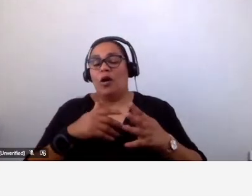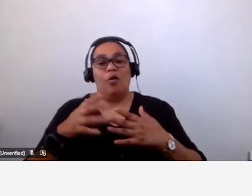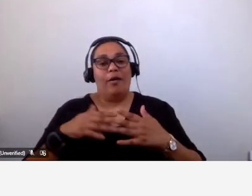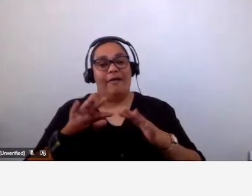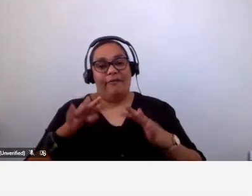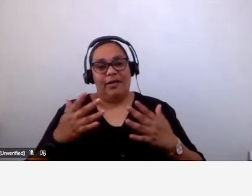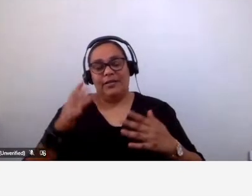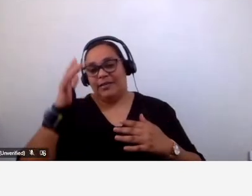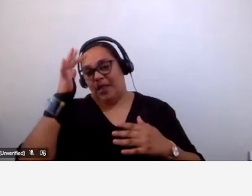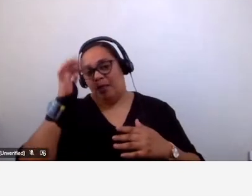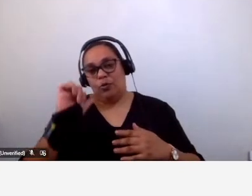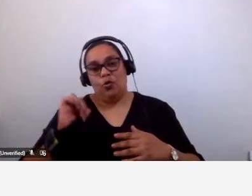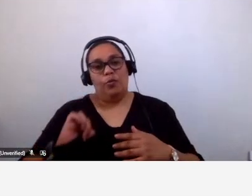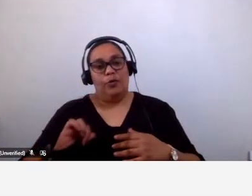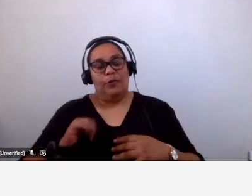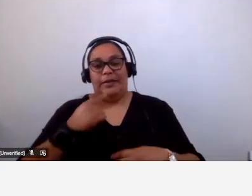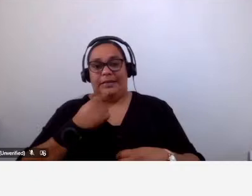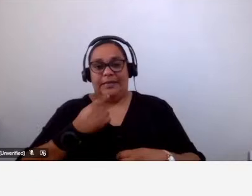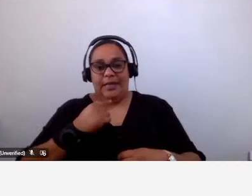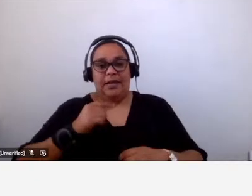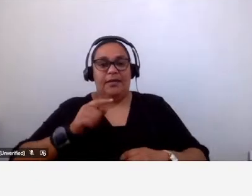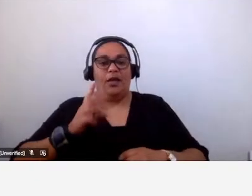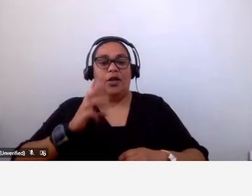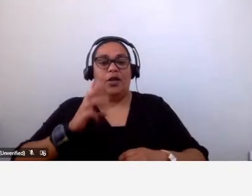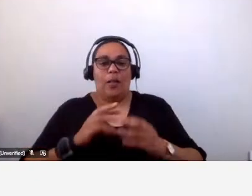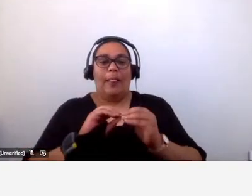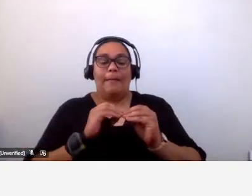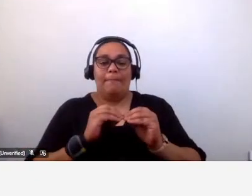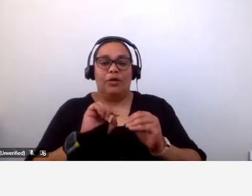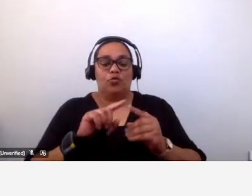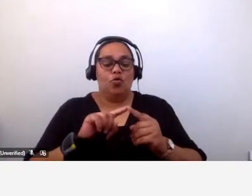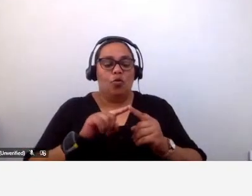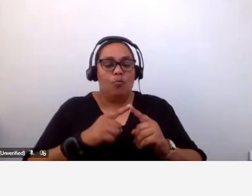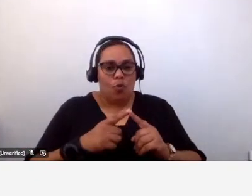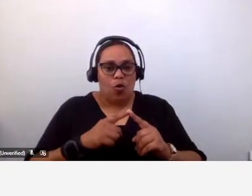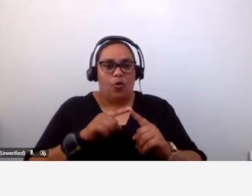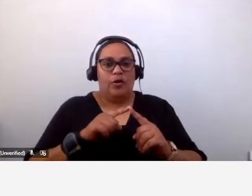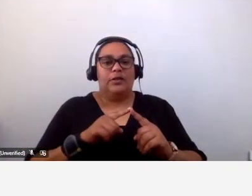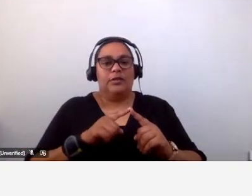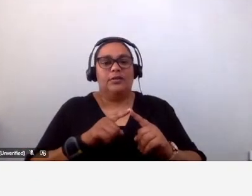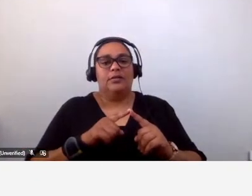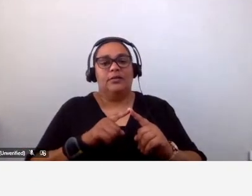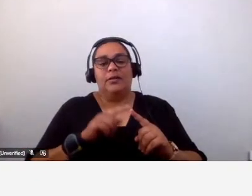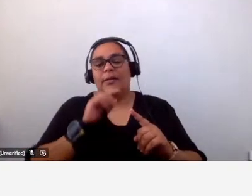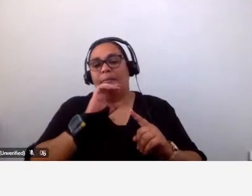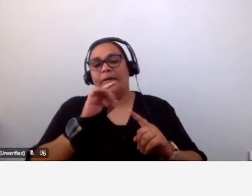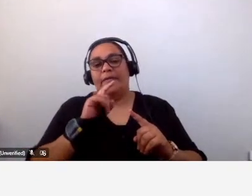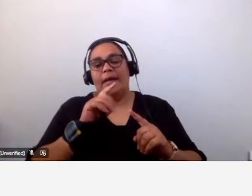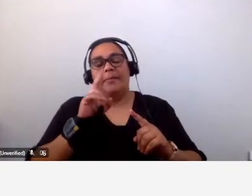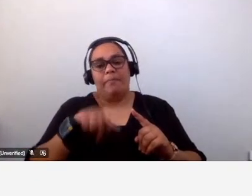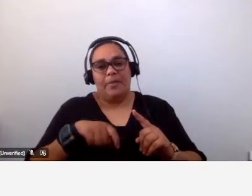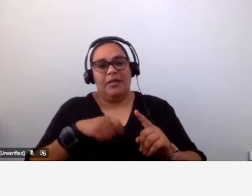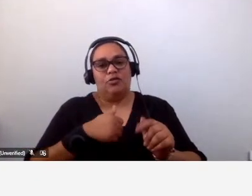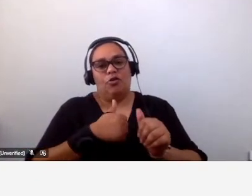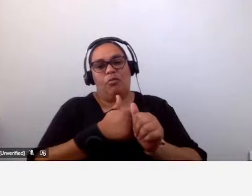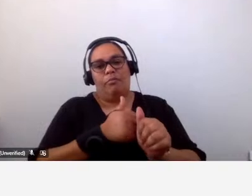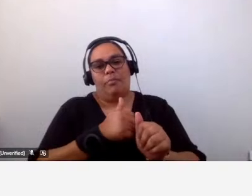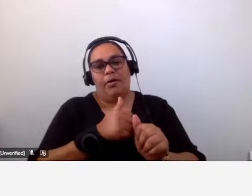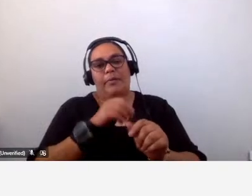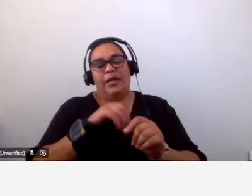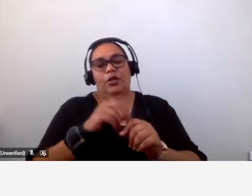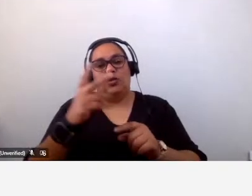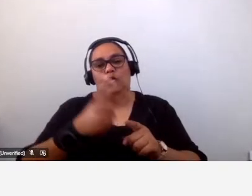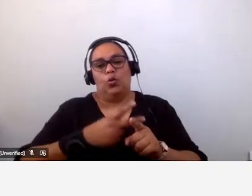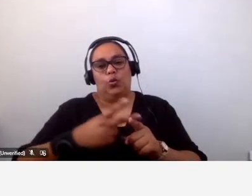municipality said it will make it a point that then is actually compliant in 2 weeks'